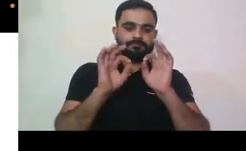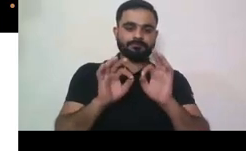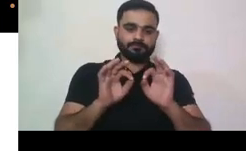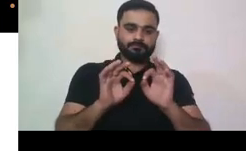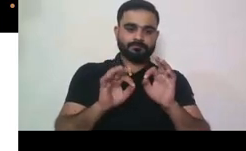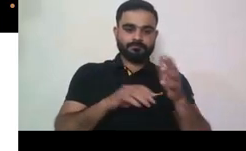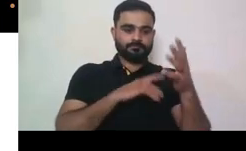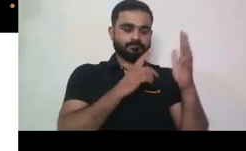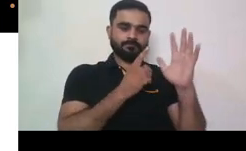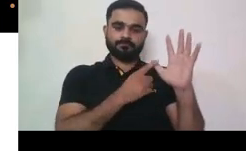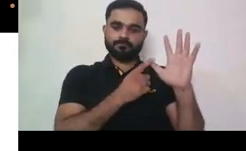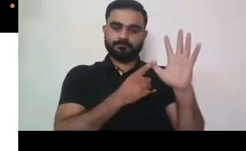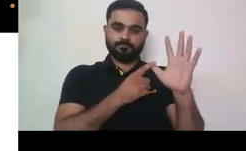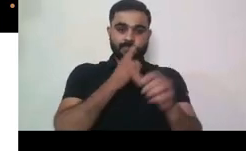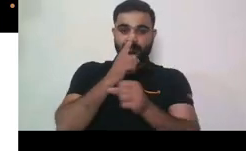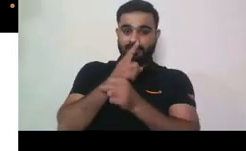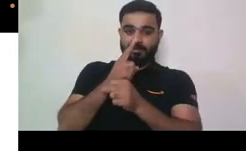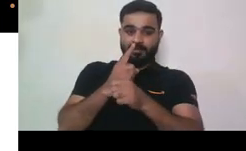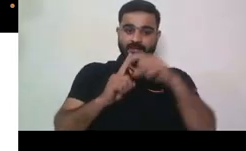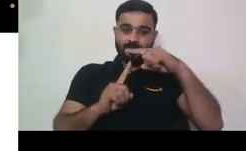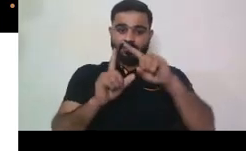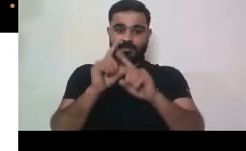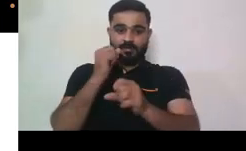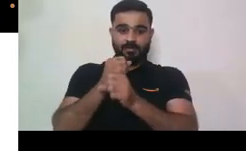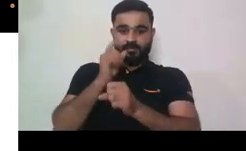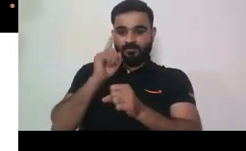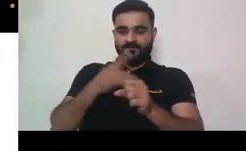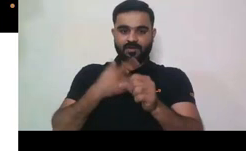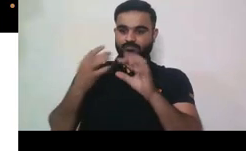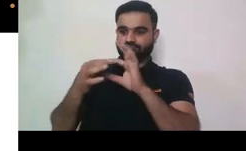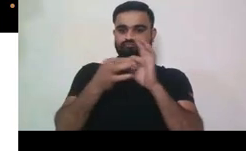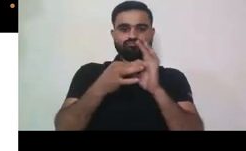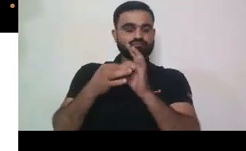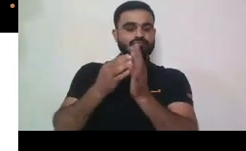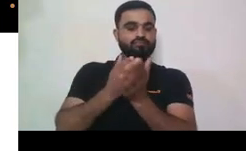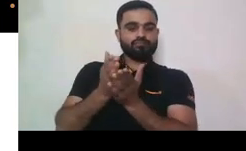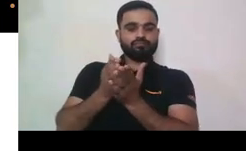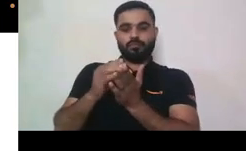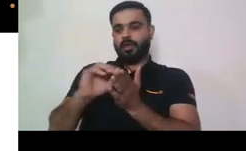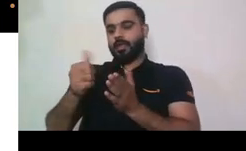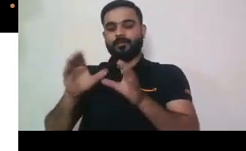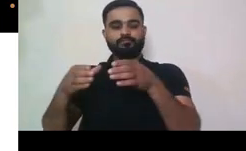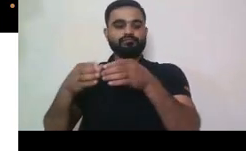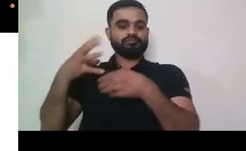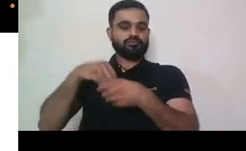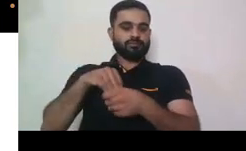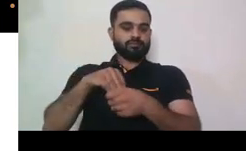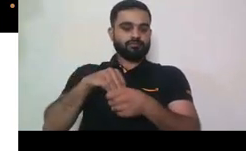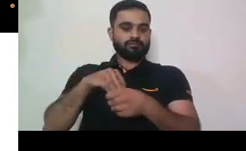Fifth one, teachers in a TDG must feel connected in some way or the other. Nice.